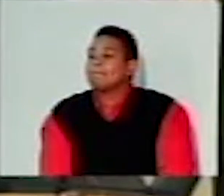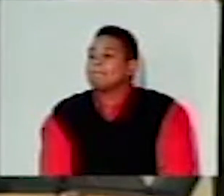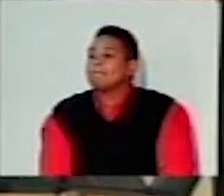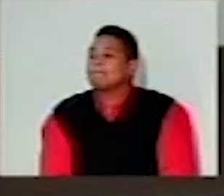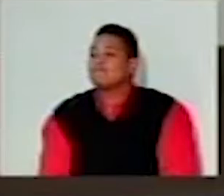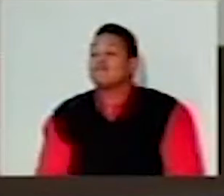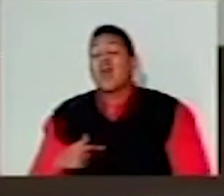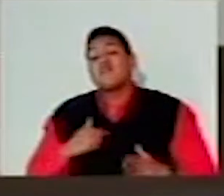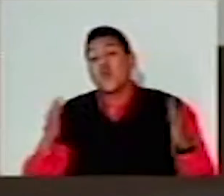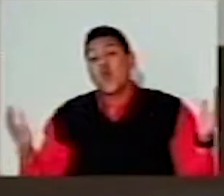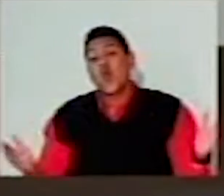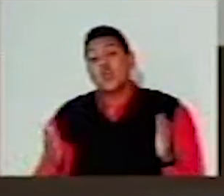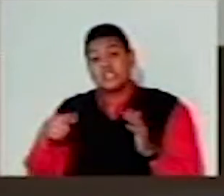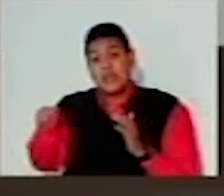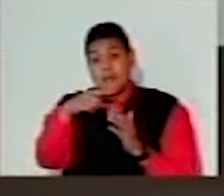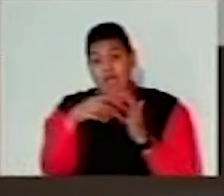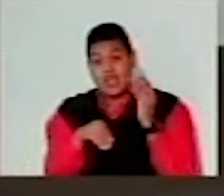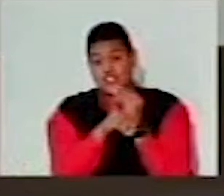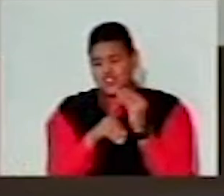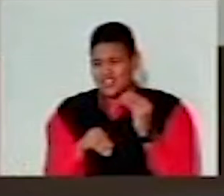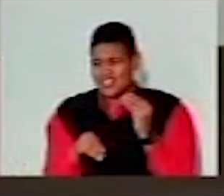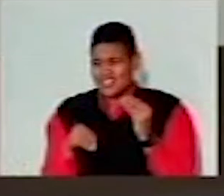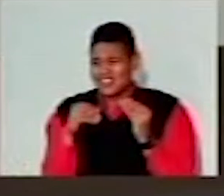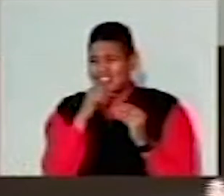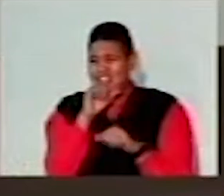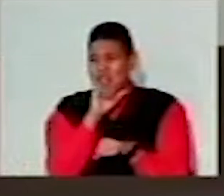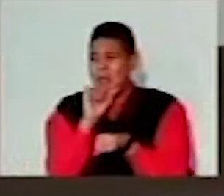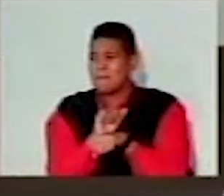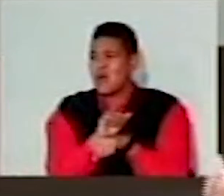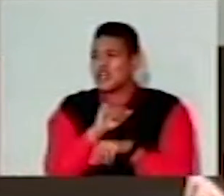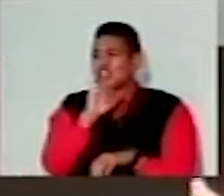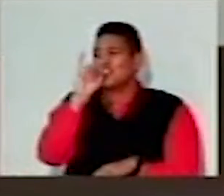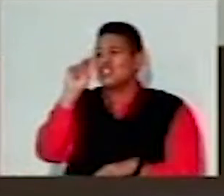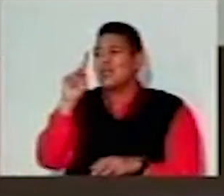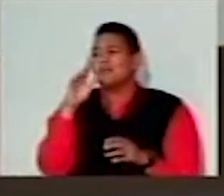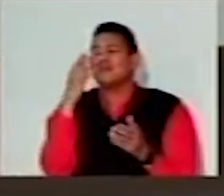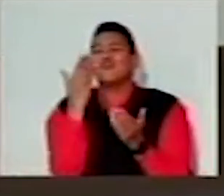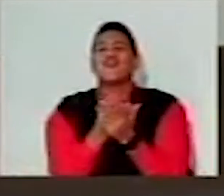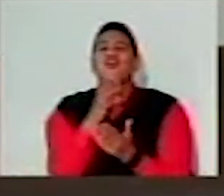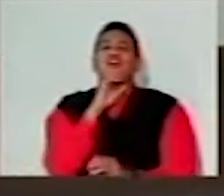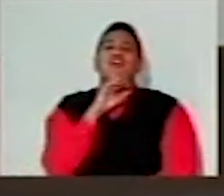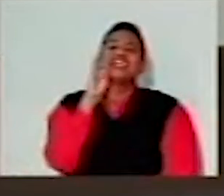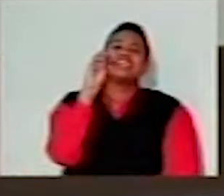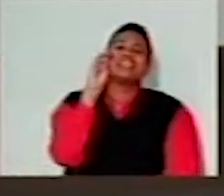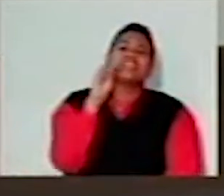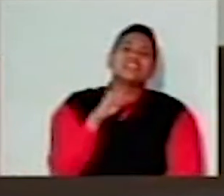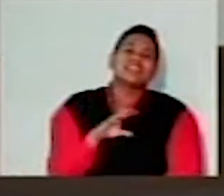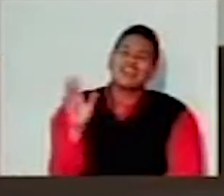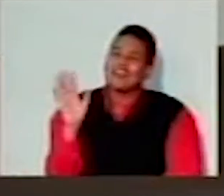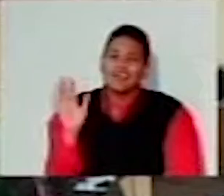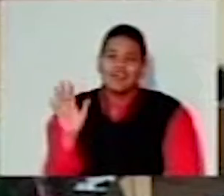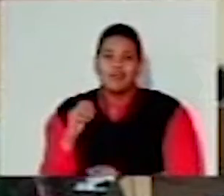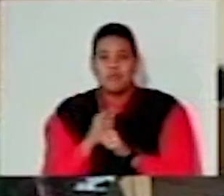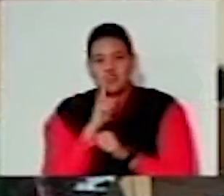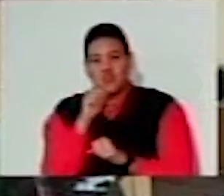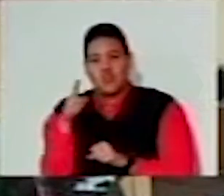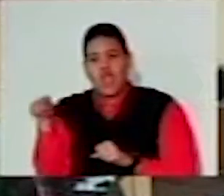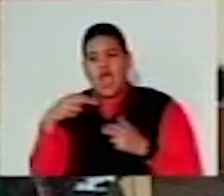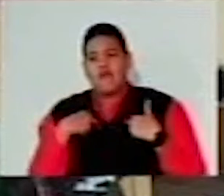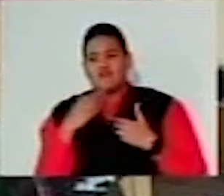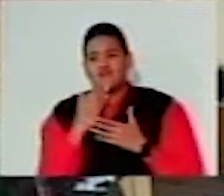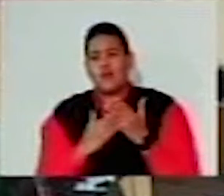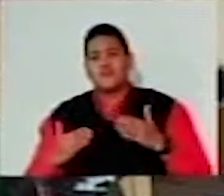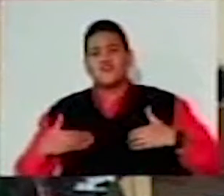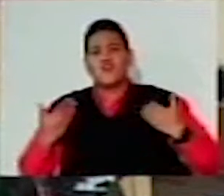And I've urged them, Mr. Speaker, not to appoint them when they reach 60 or 69, but to make sure that we have some